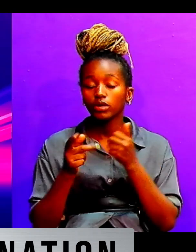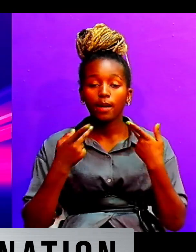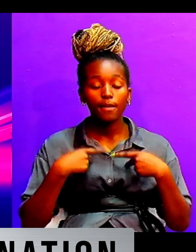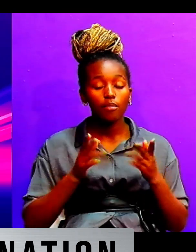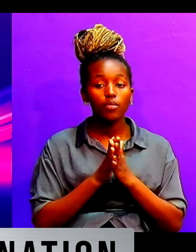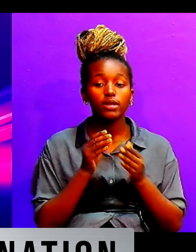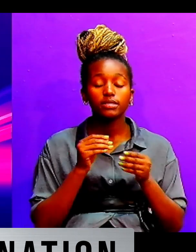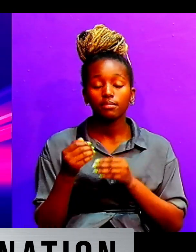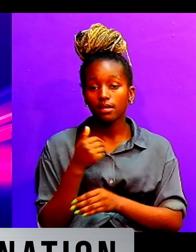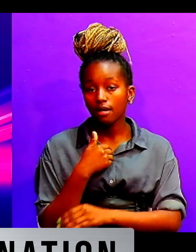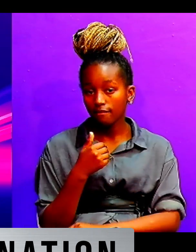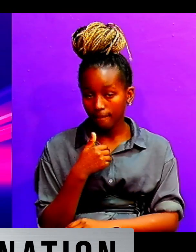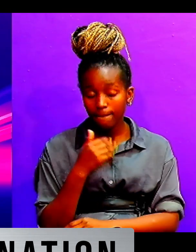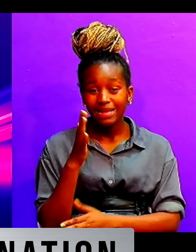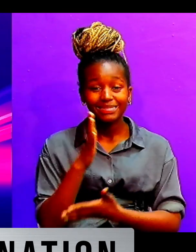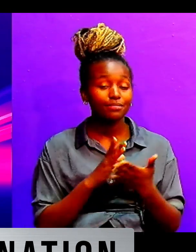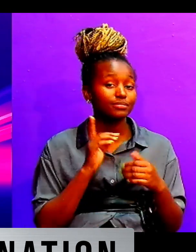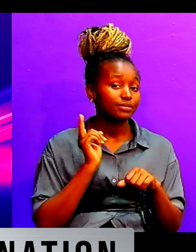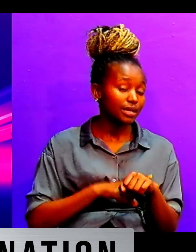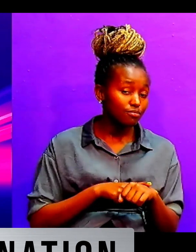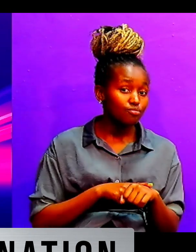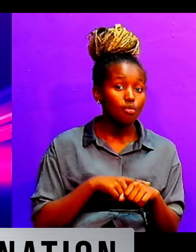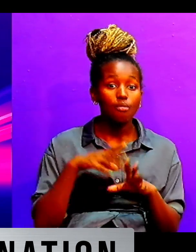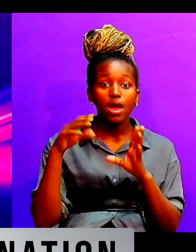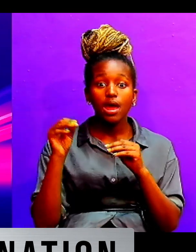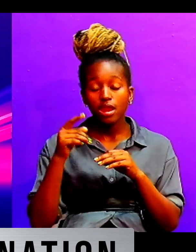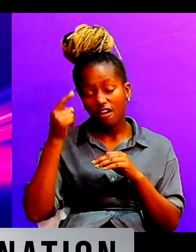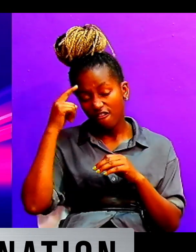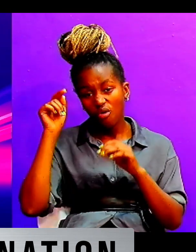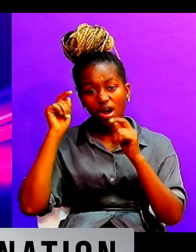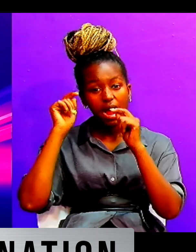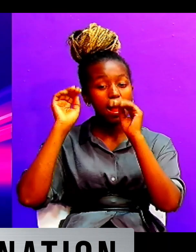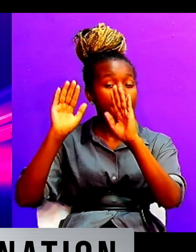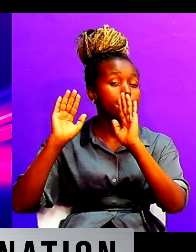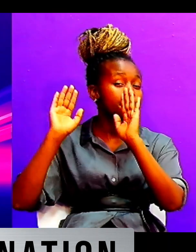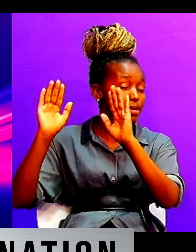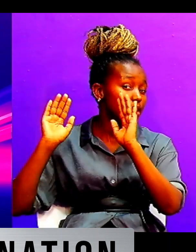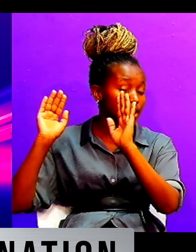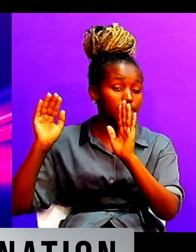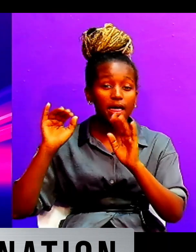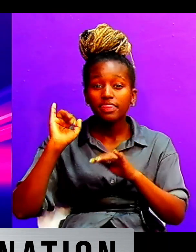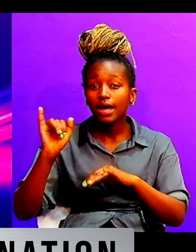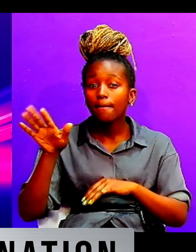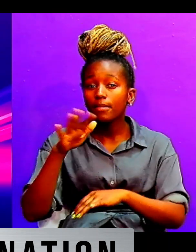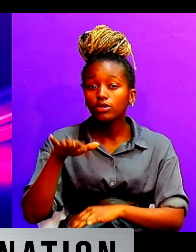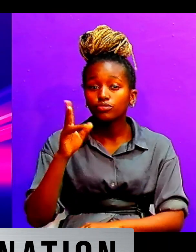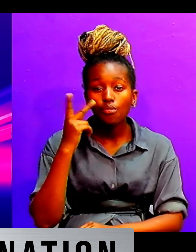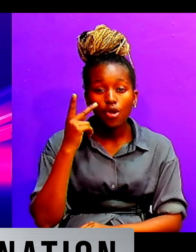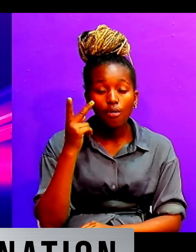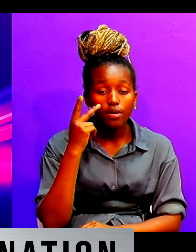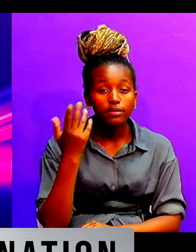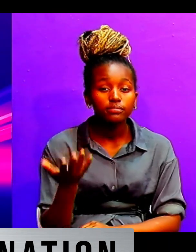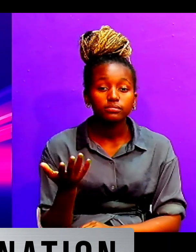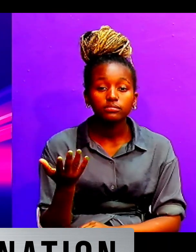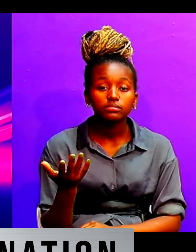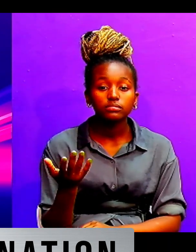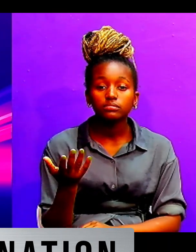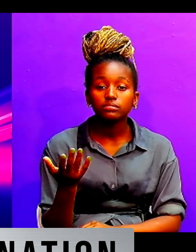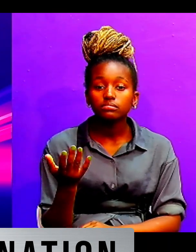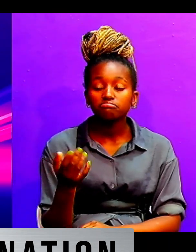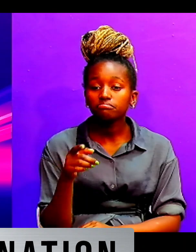disability. Sometimes you go to a campaign and you find one of the first things, the podium is